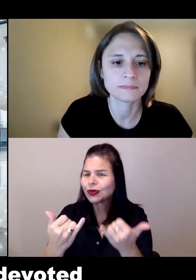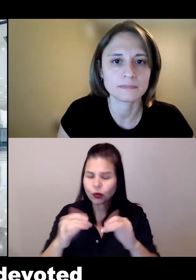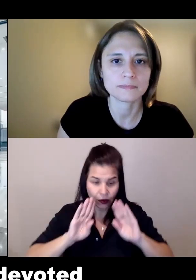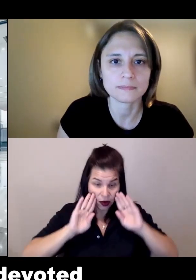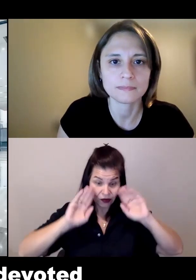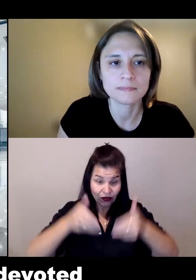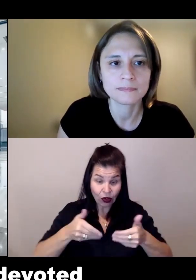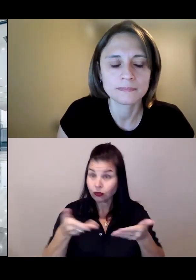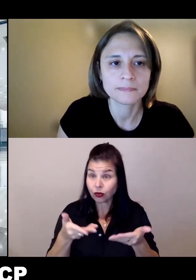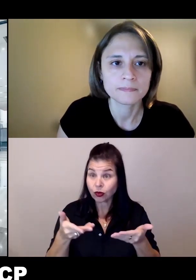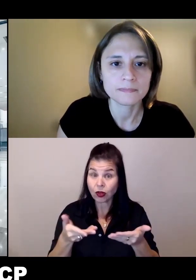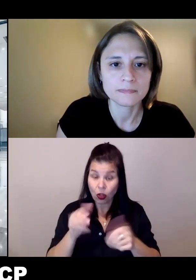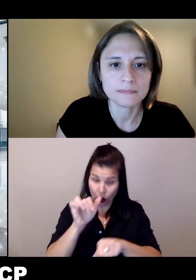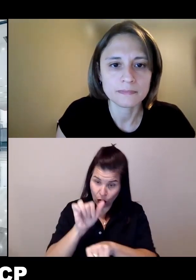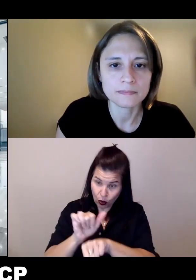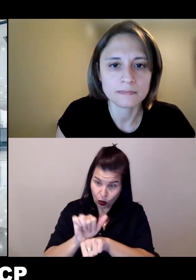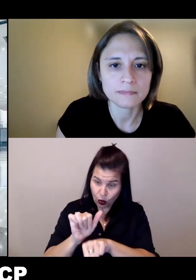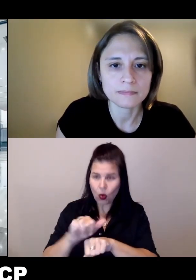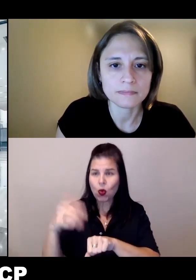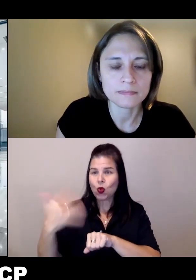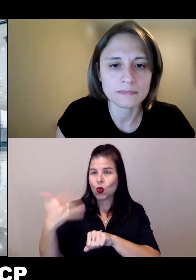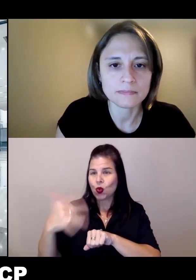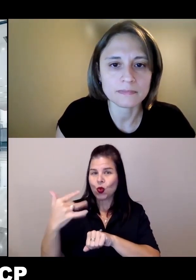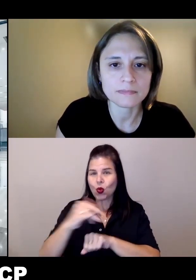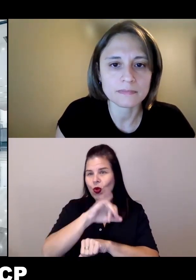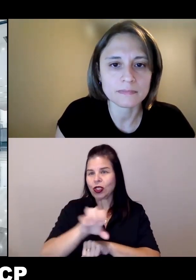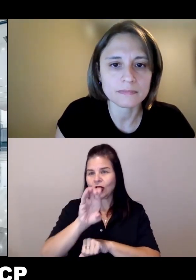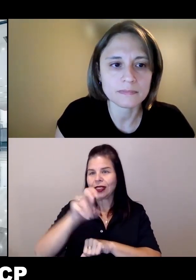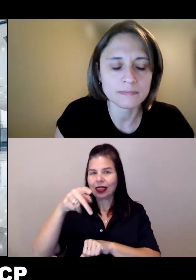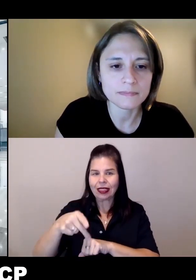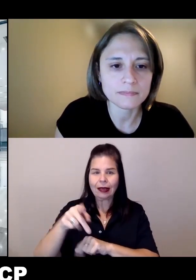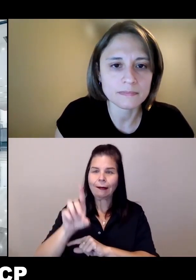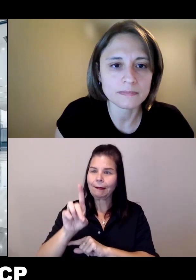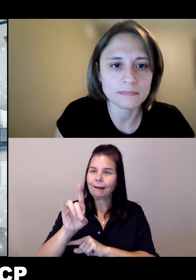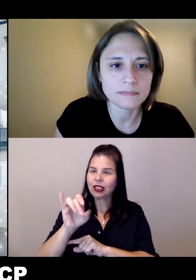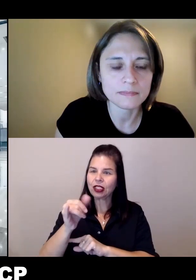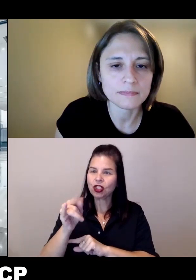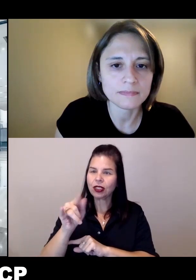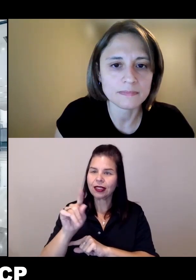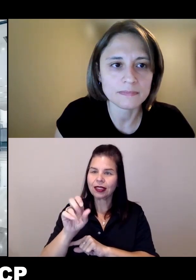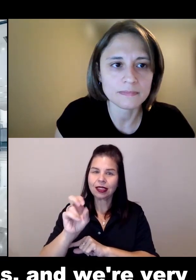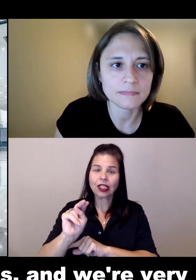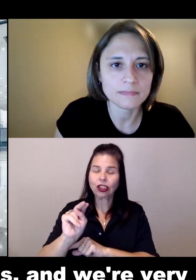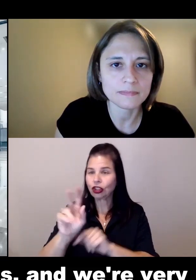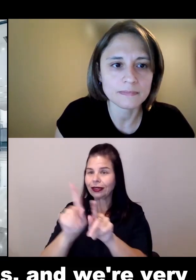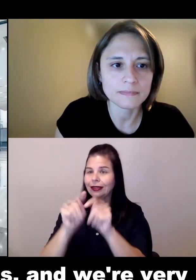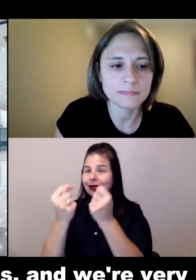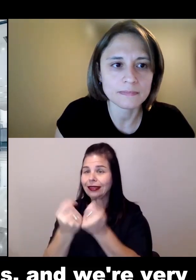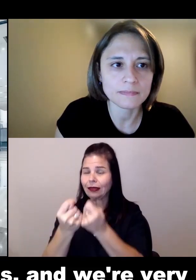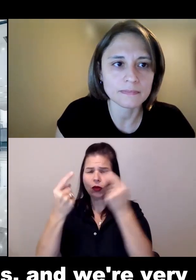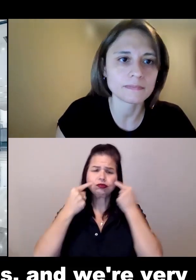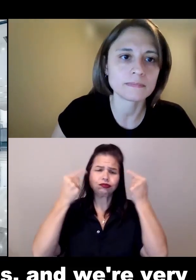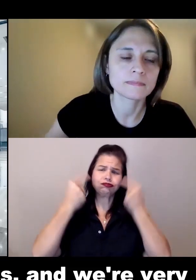to the work that our really tremendous JCP digitization team has accomplished over the course of